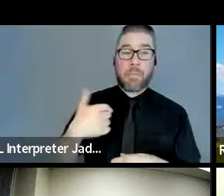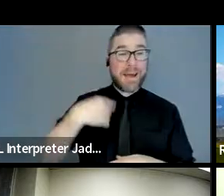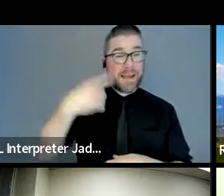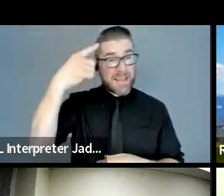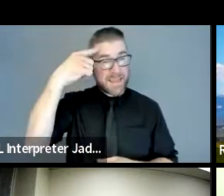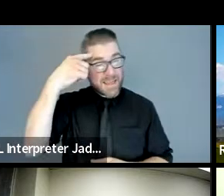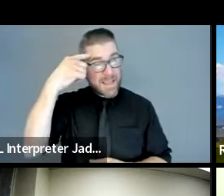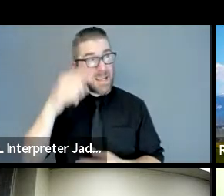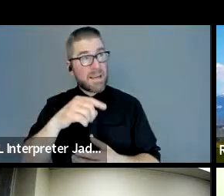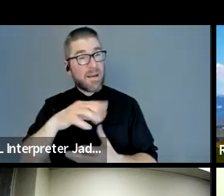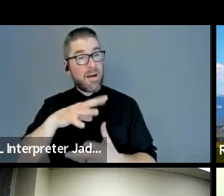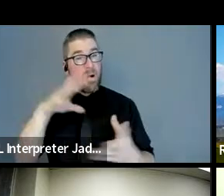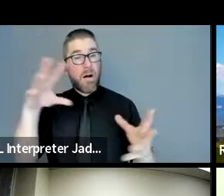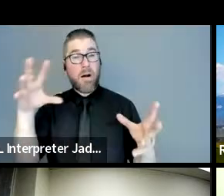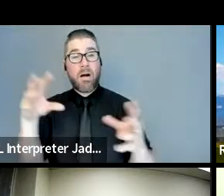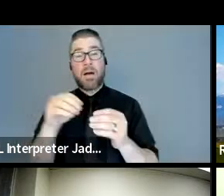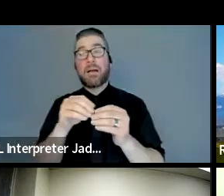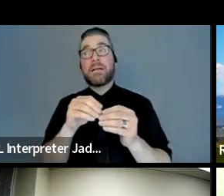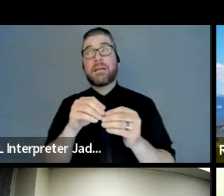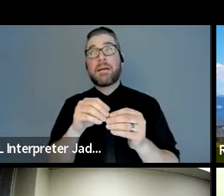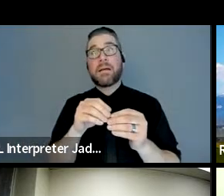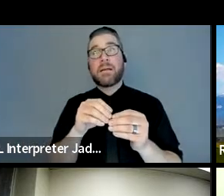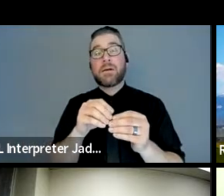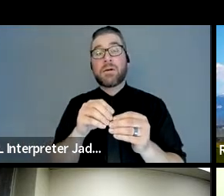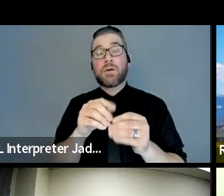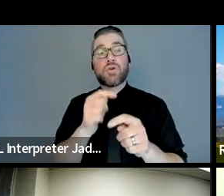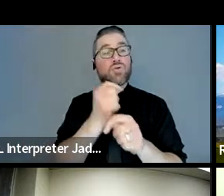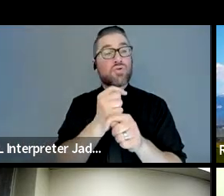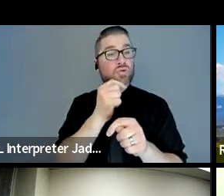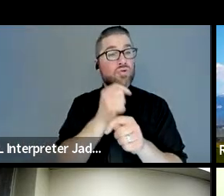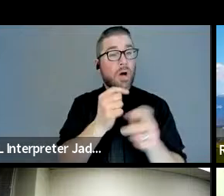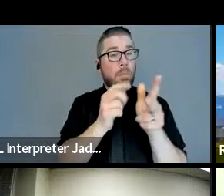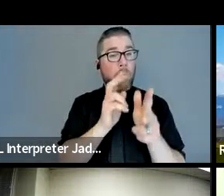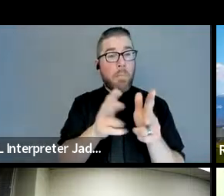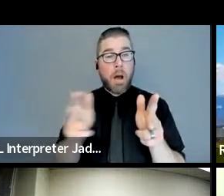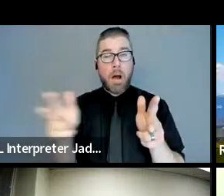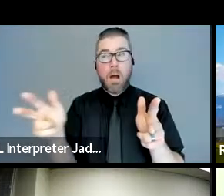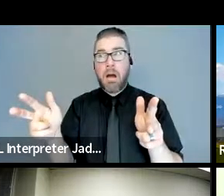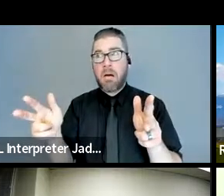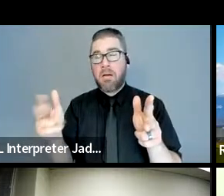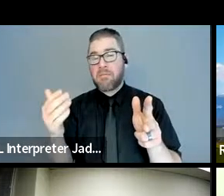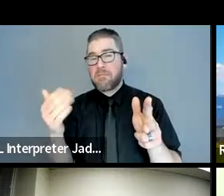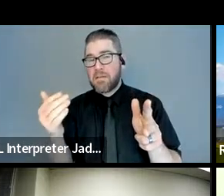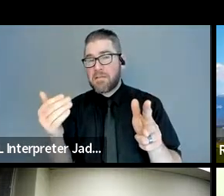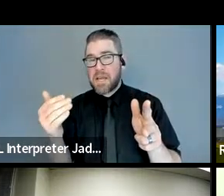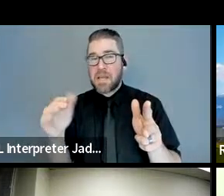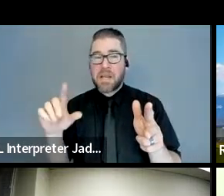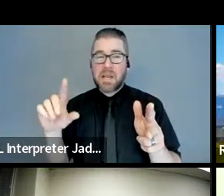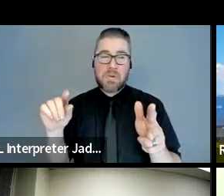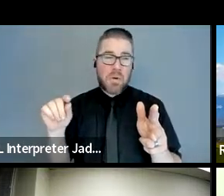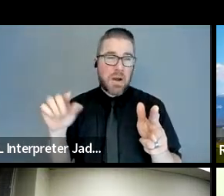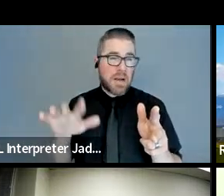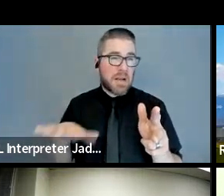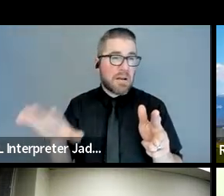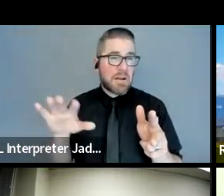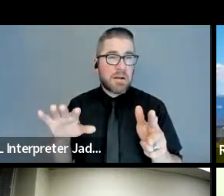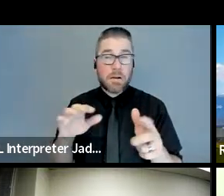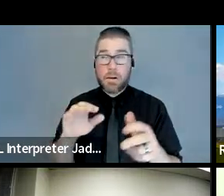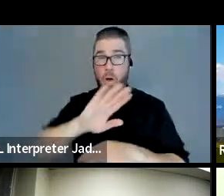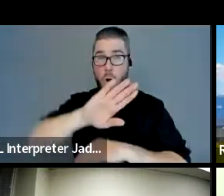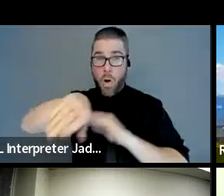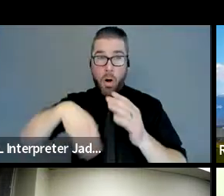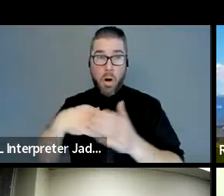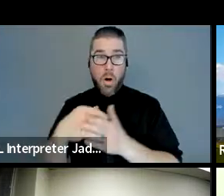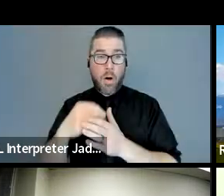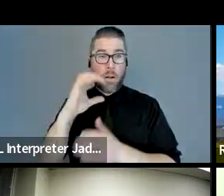and 20 different trucks you can ride and drive. They're not all going to be like Class 8. There's going to be some smaller like box